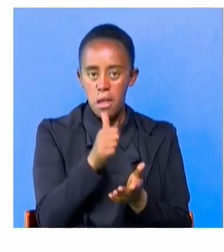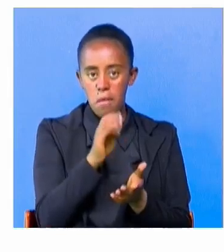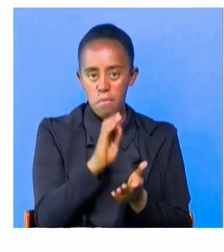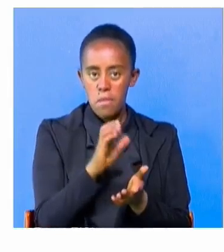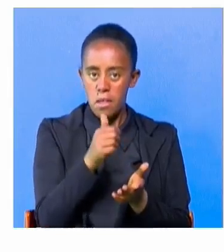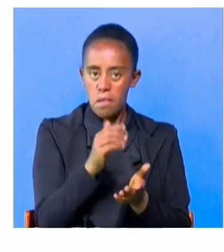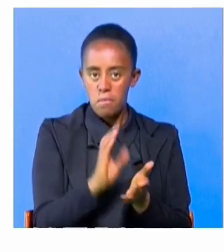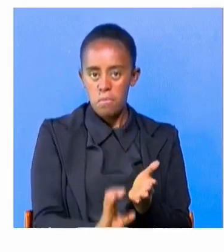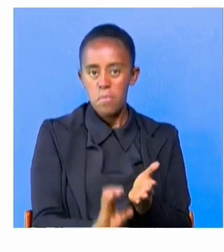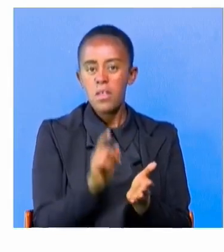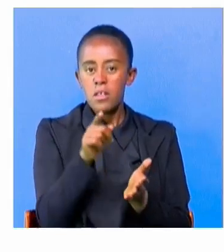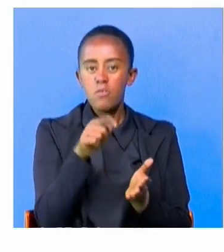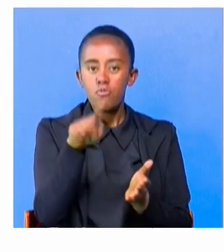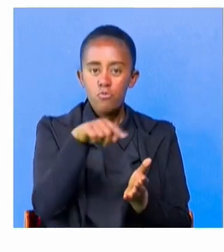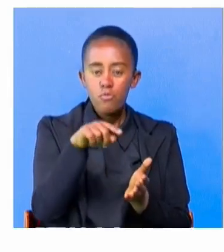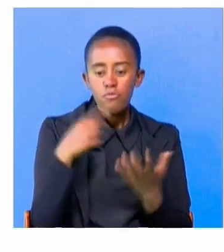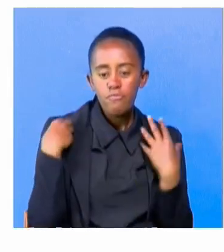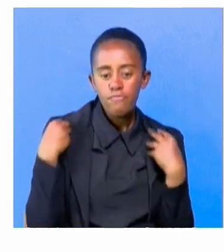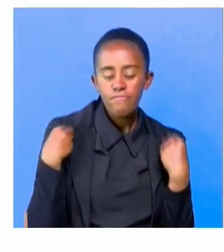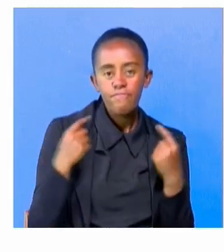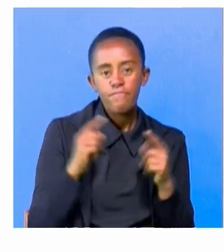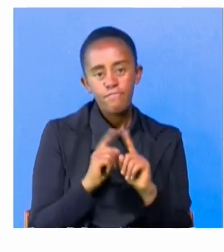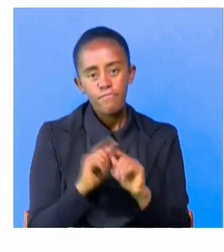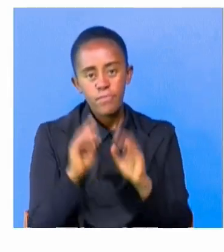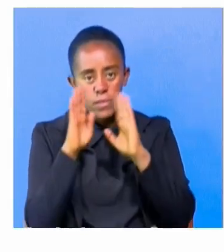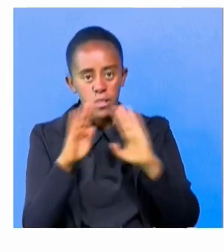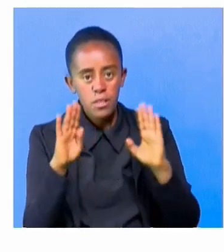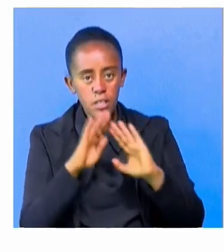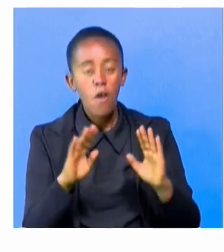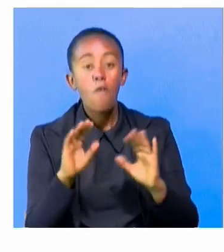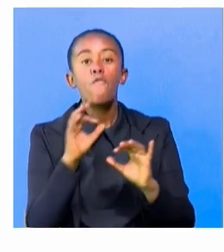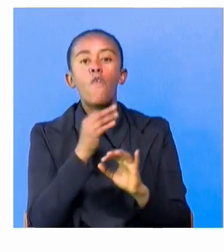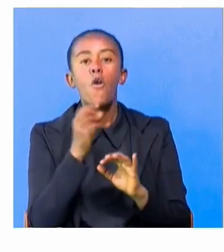this, try to greet formally